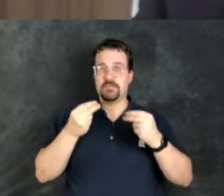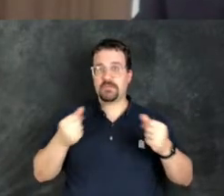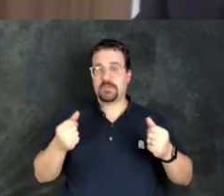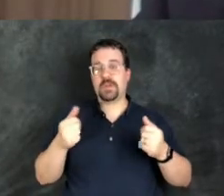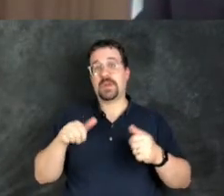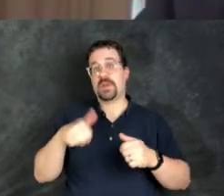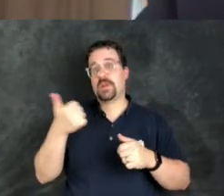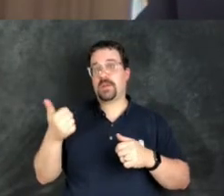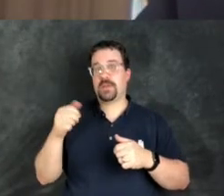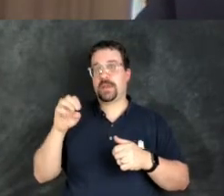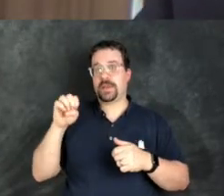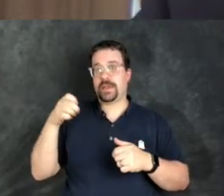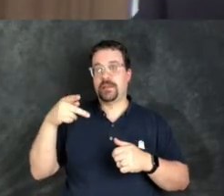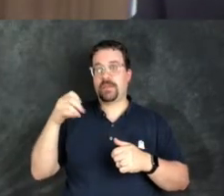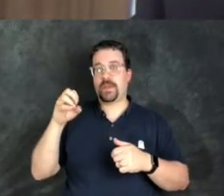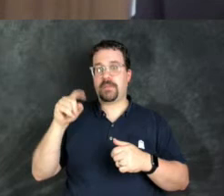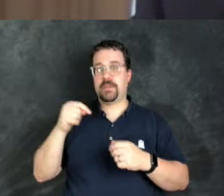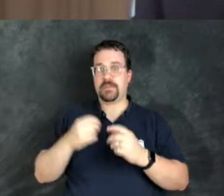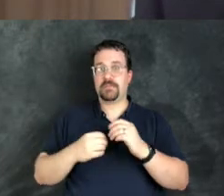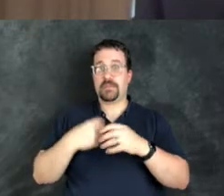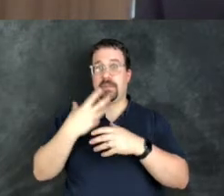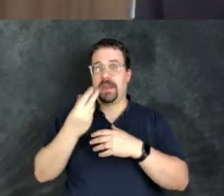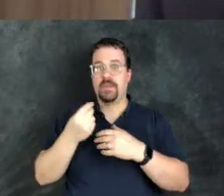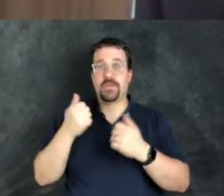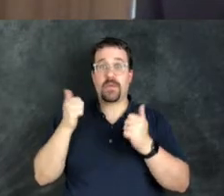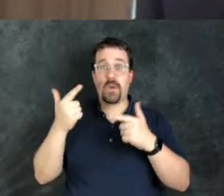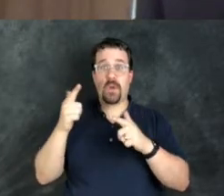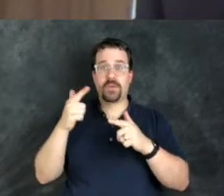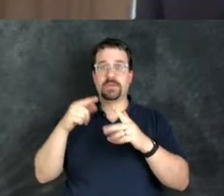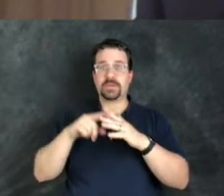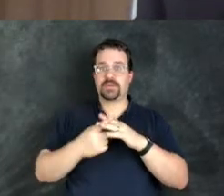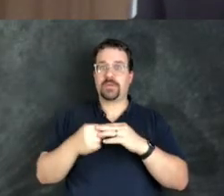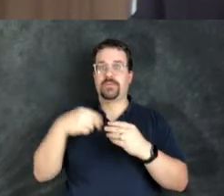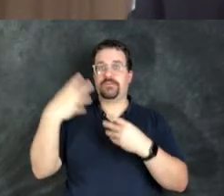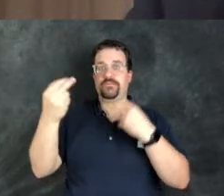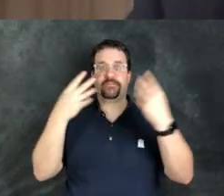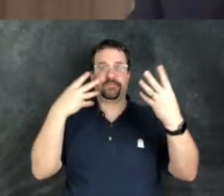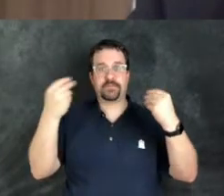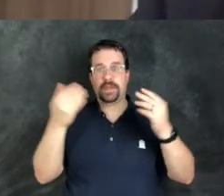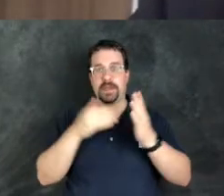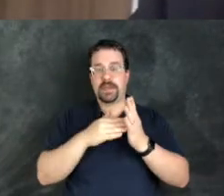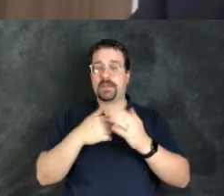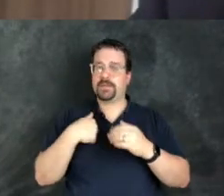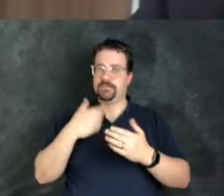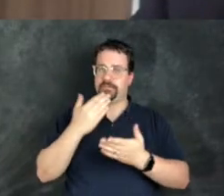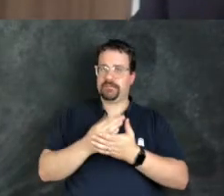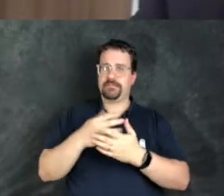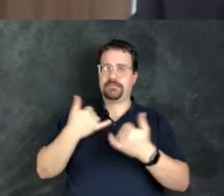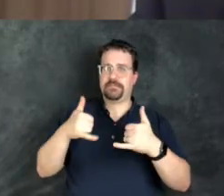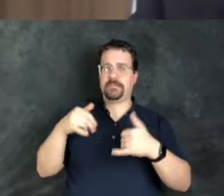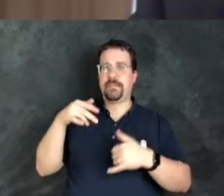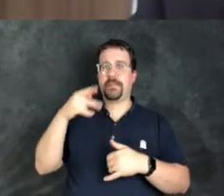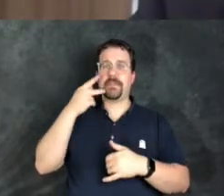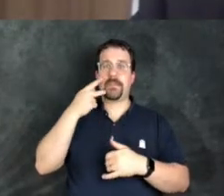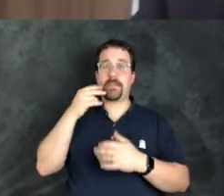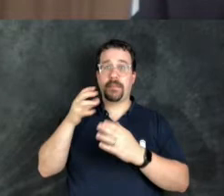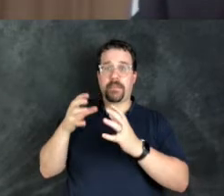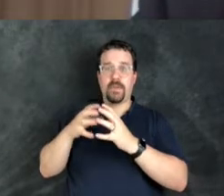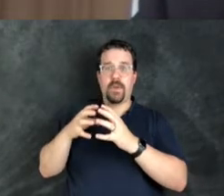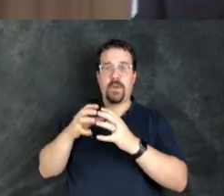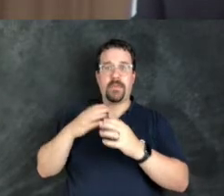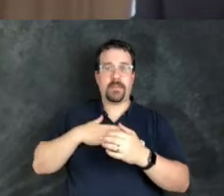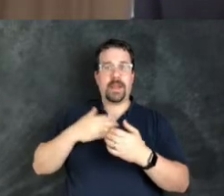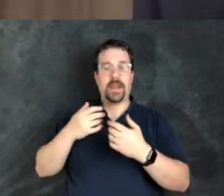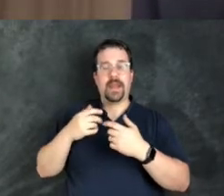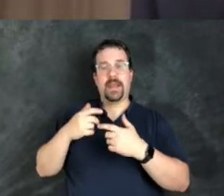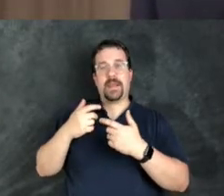requirement subsided, another experiment emerged as we all started venturing out again. I had stopped playing pickleball, which was my